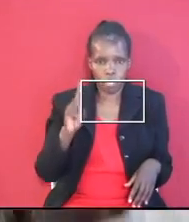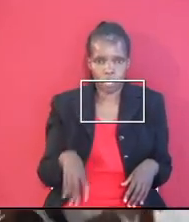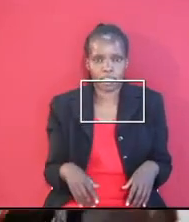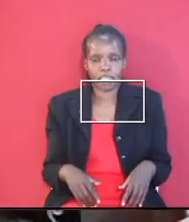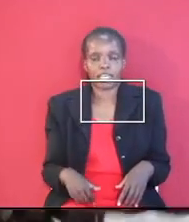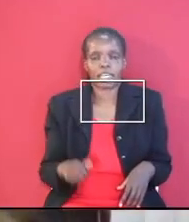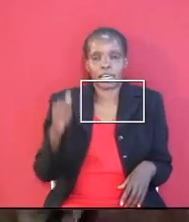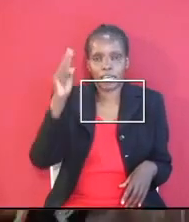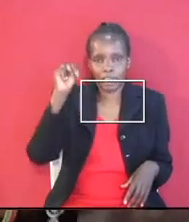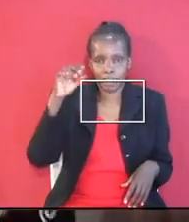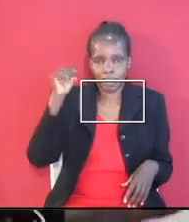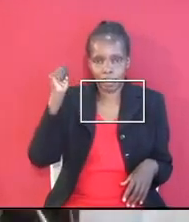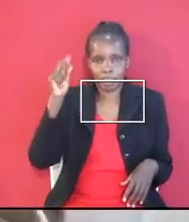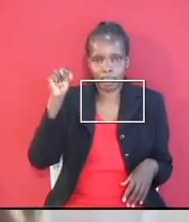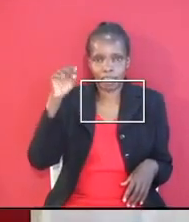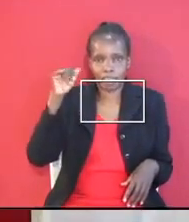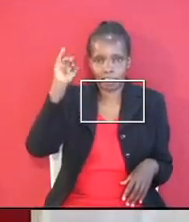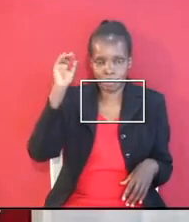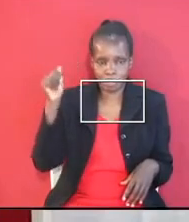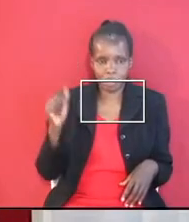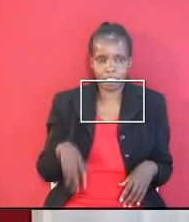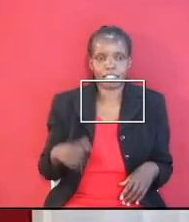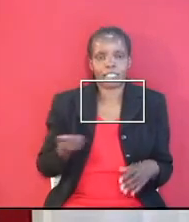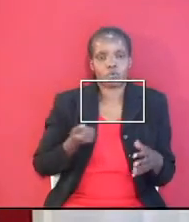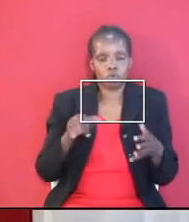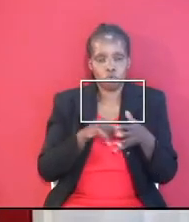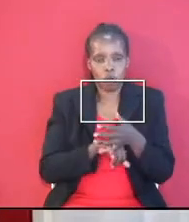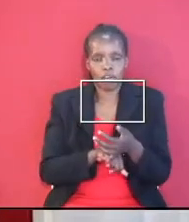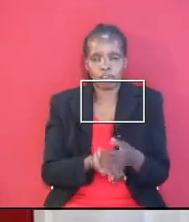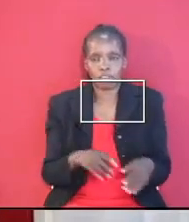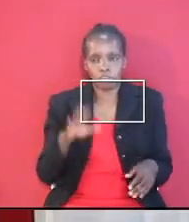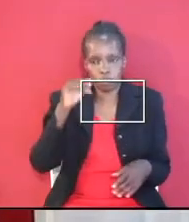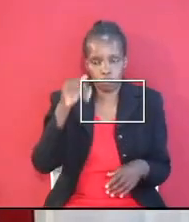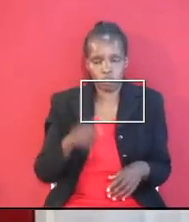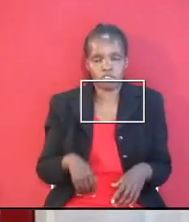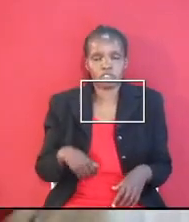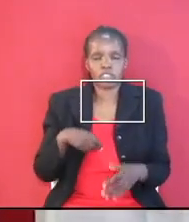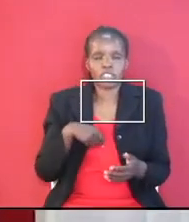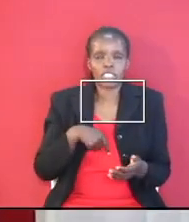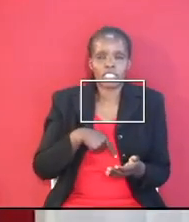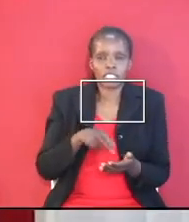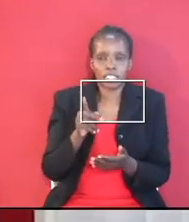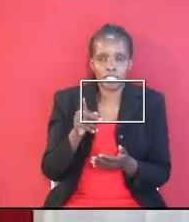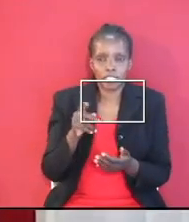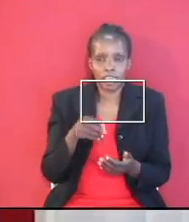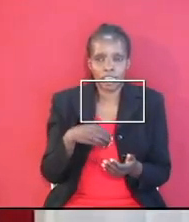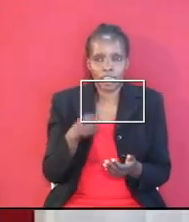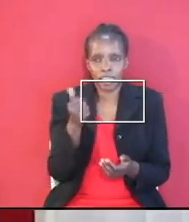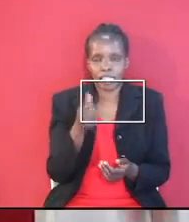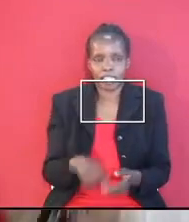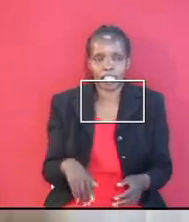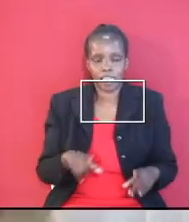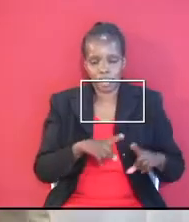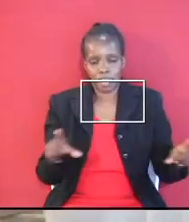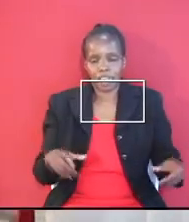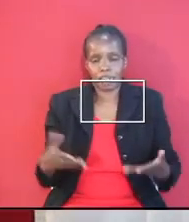Ananias and Sapphira, when they were called, and they were told to go and sell what? Their land. Then bring the proceedings where? To